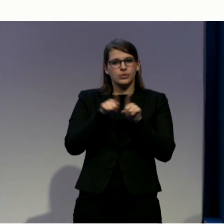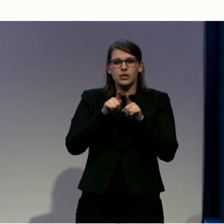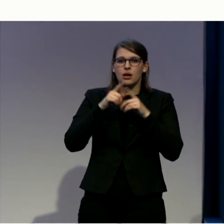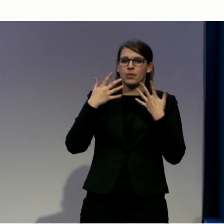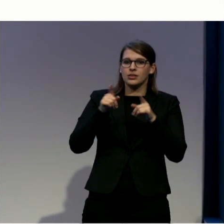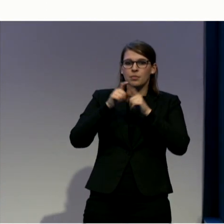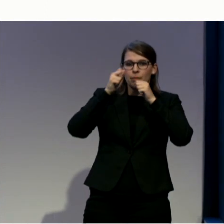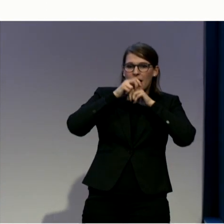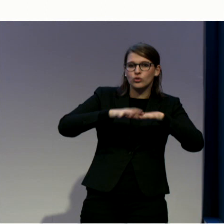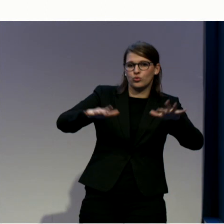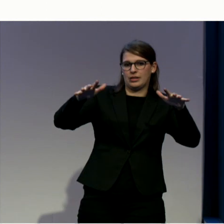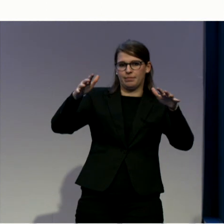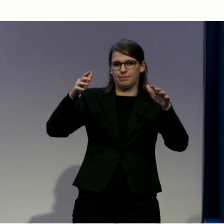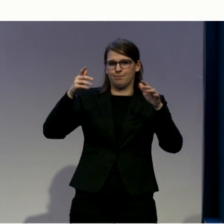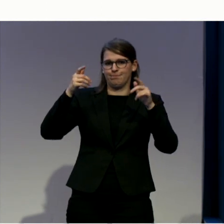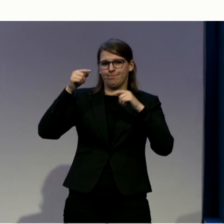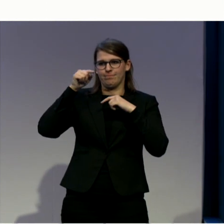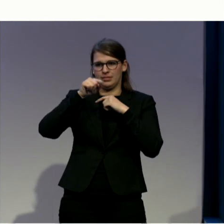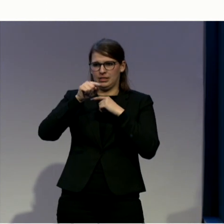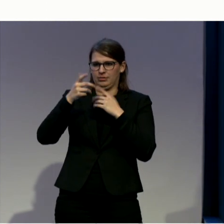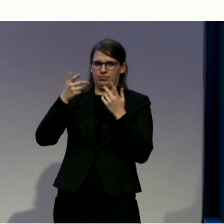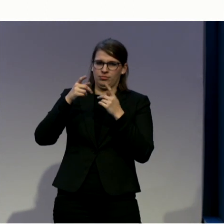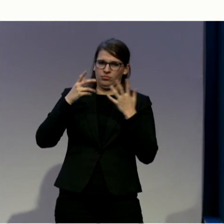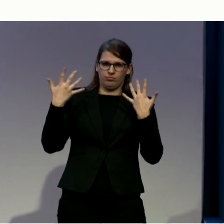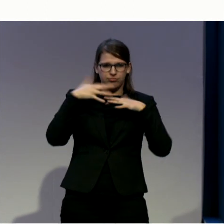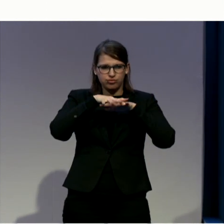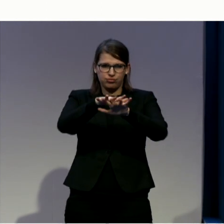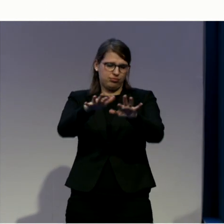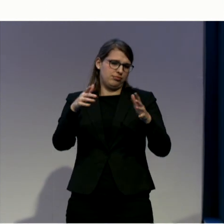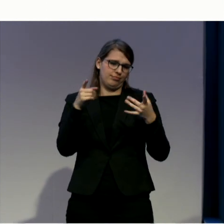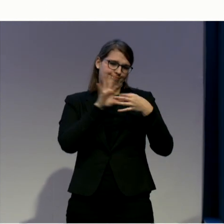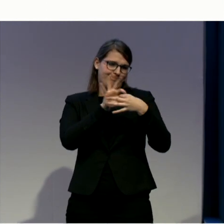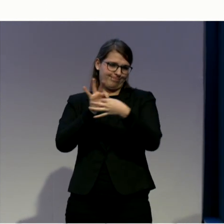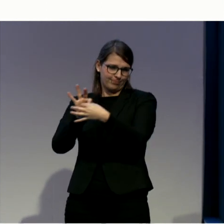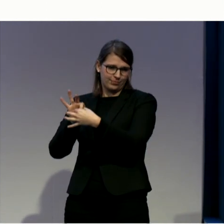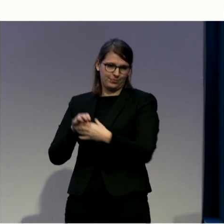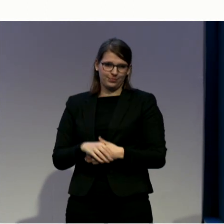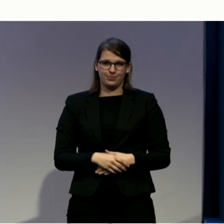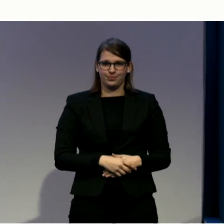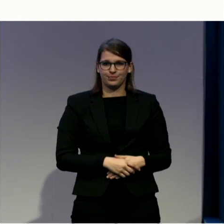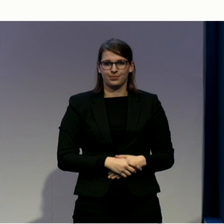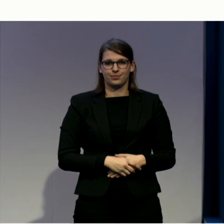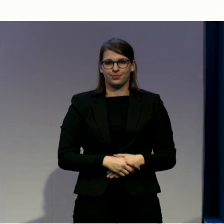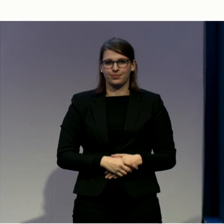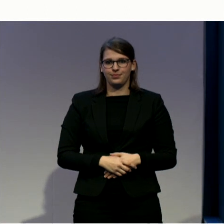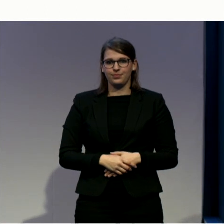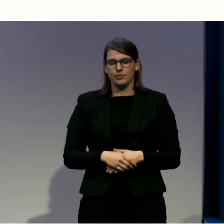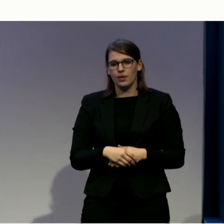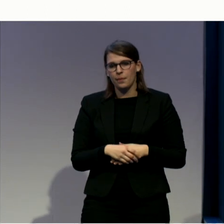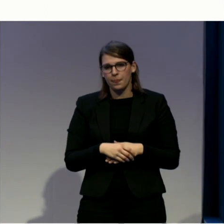And the mainstream, through film, I think there's a very low barrier access, and people feel safe with